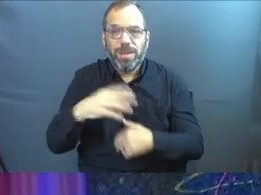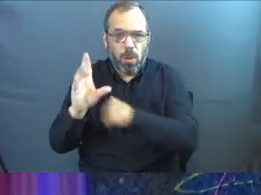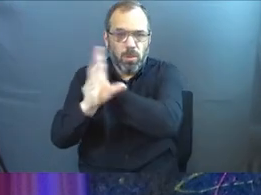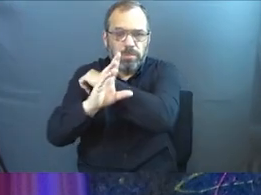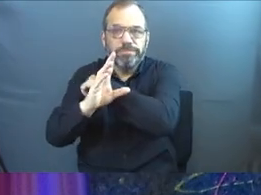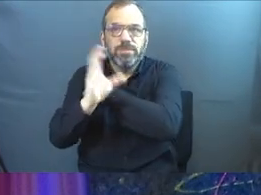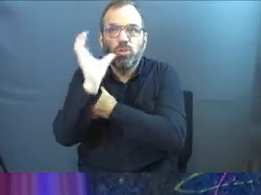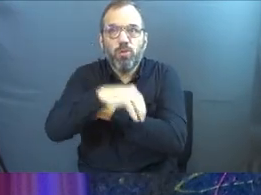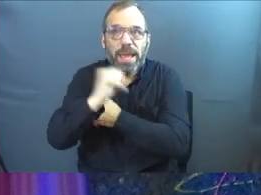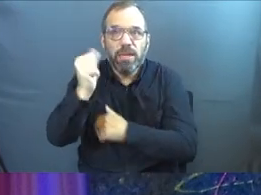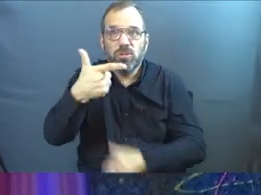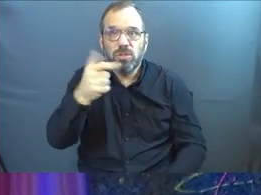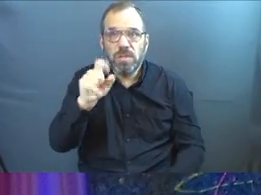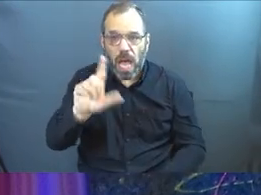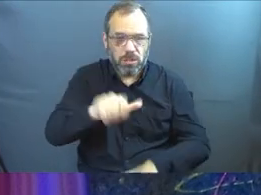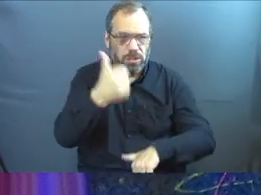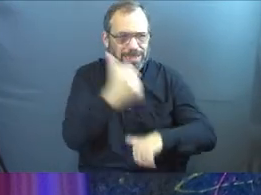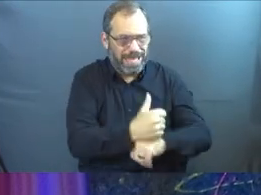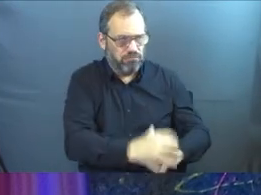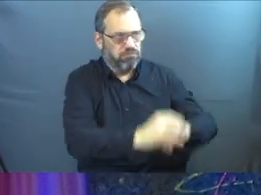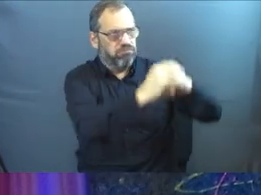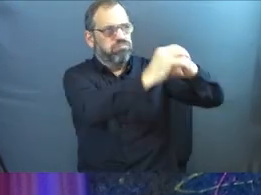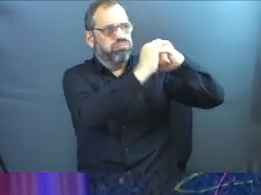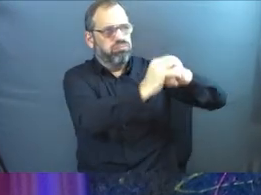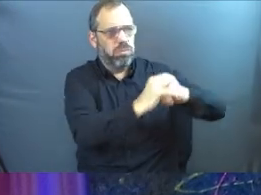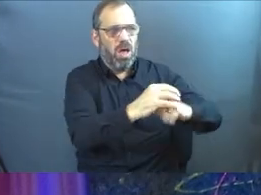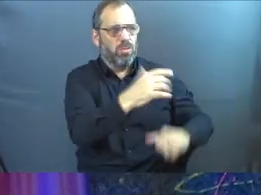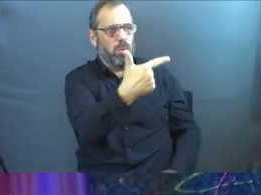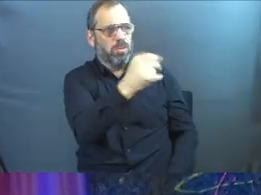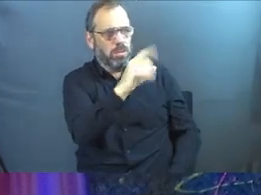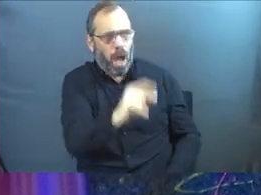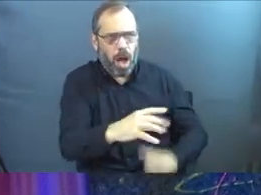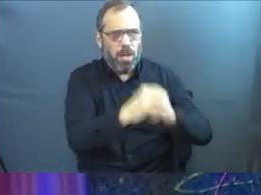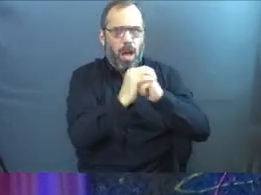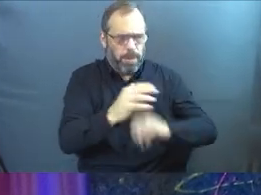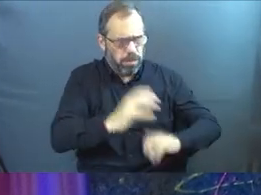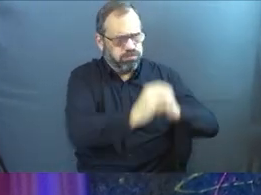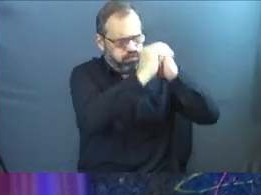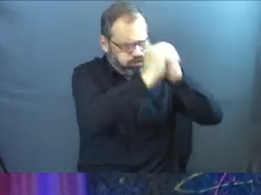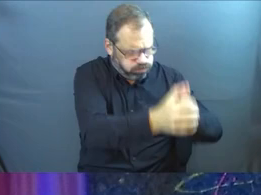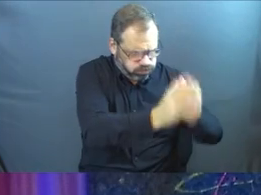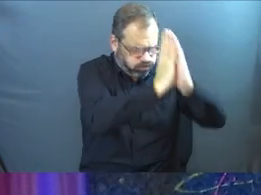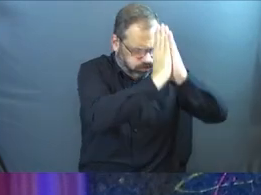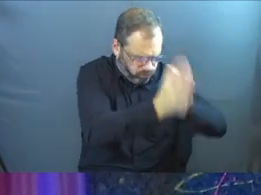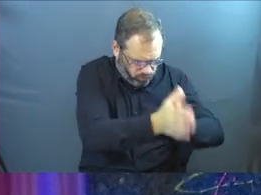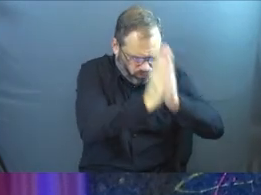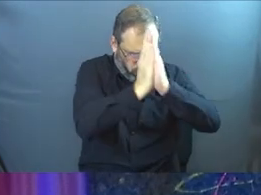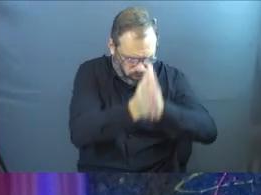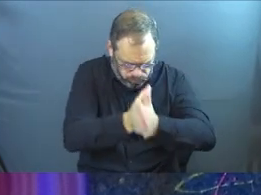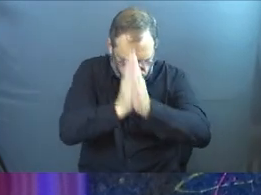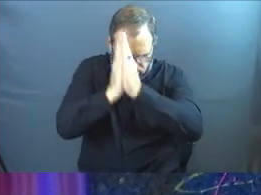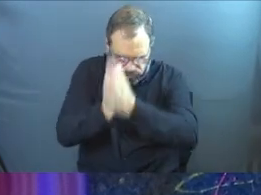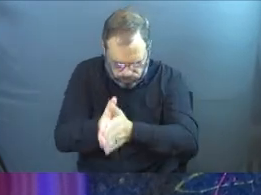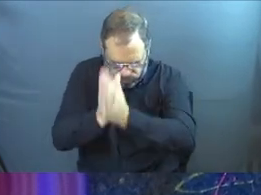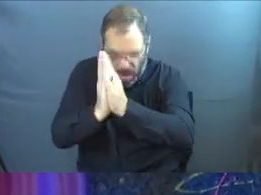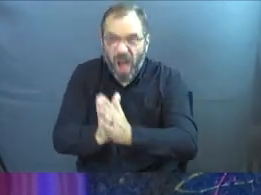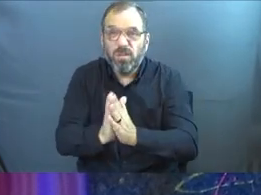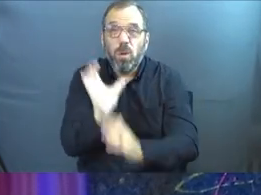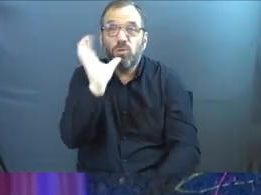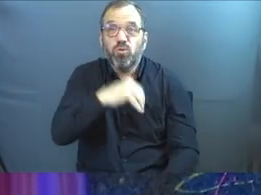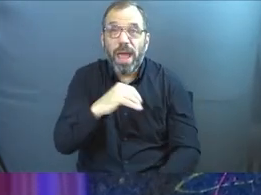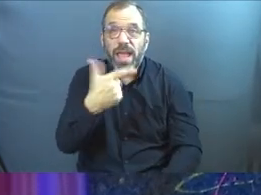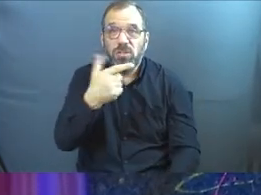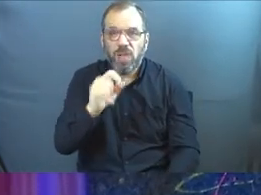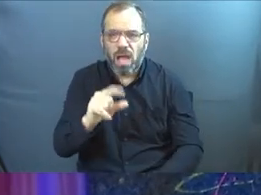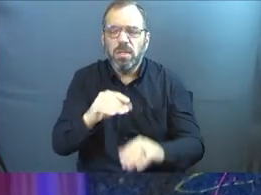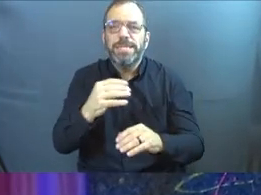foreign gods in and you set up their high places and you set up their idols and people were worshiping them instead, the practices of those foreign gods is